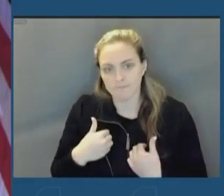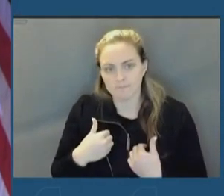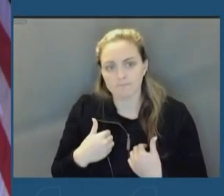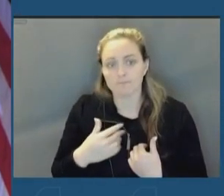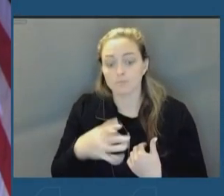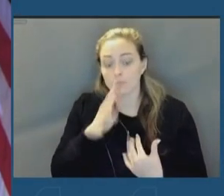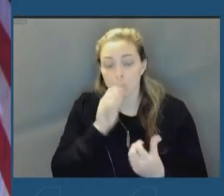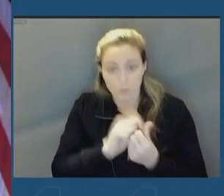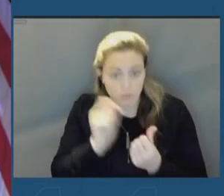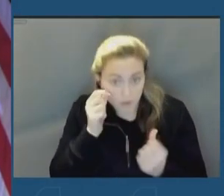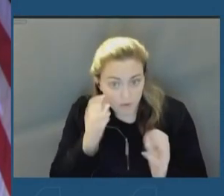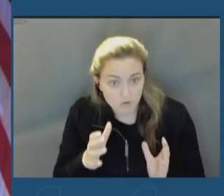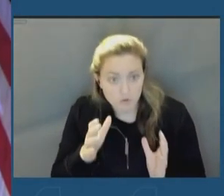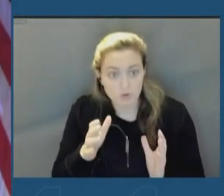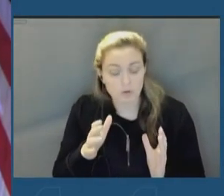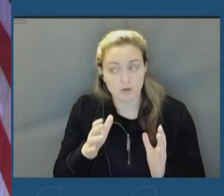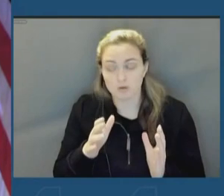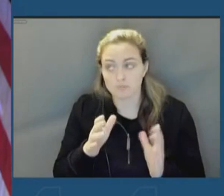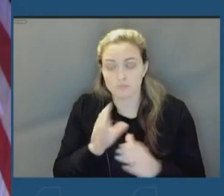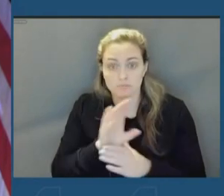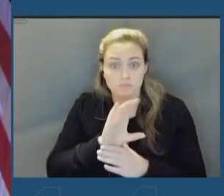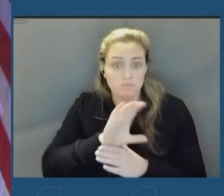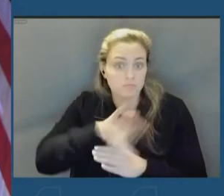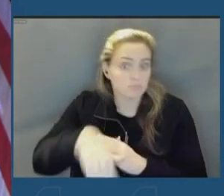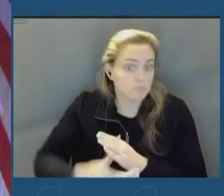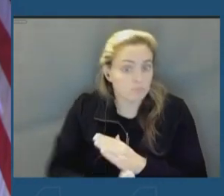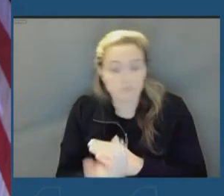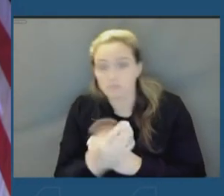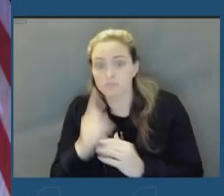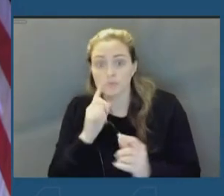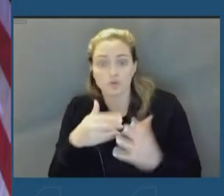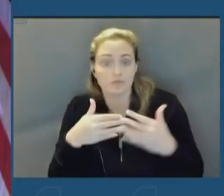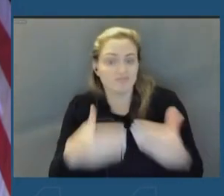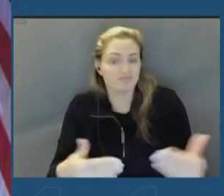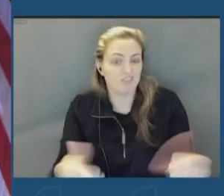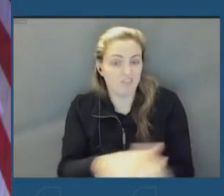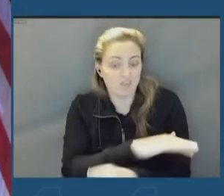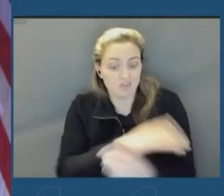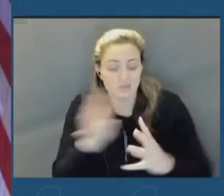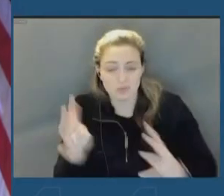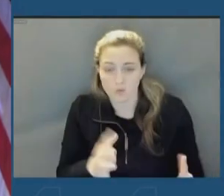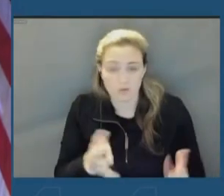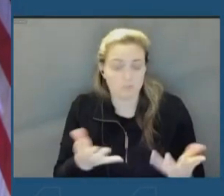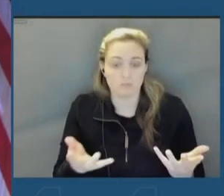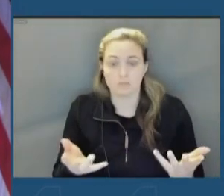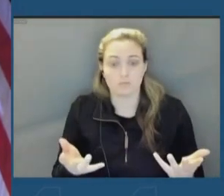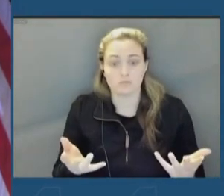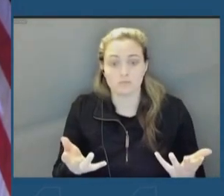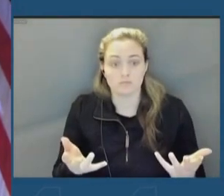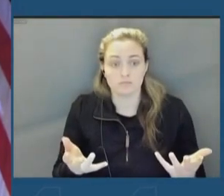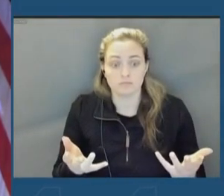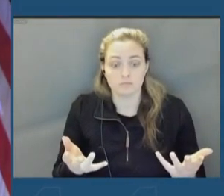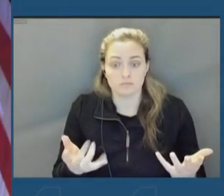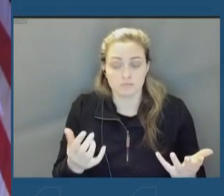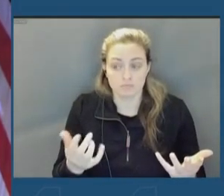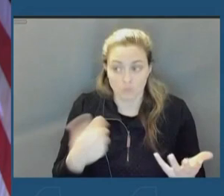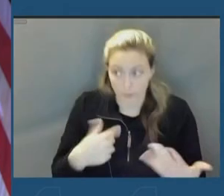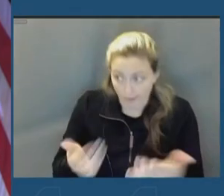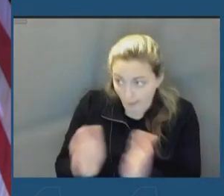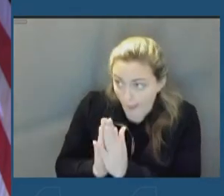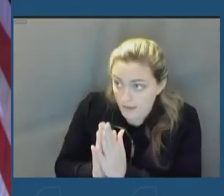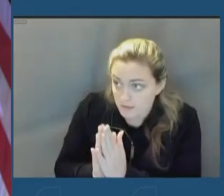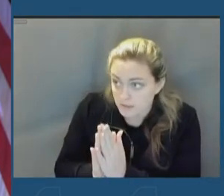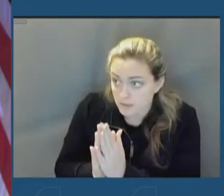the governor around the clock during the blizzard. There was nothing that we asked for that